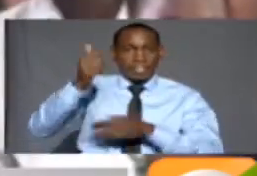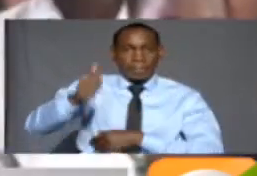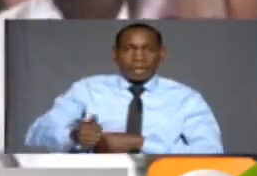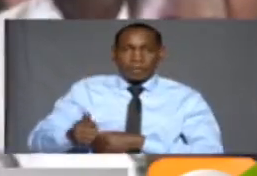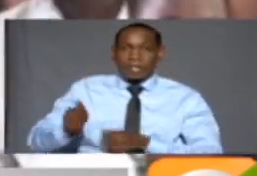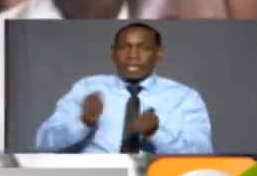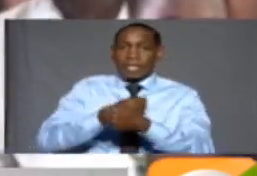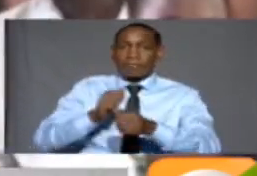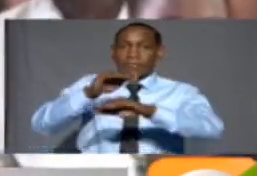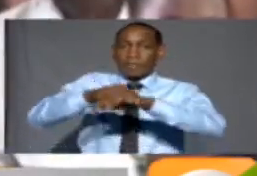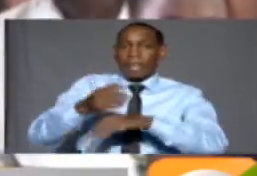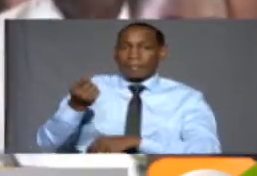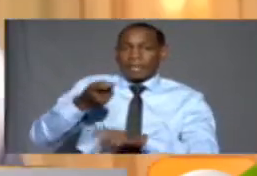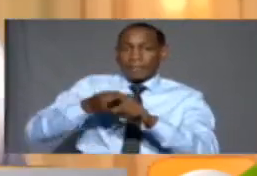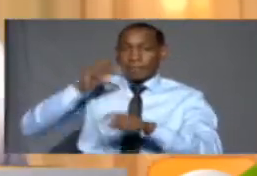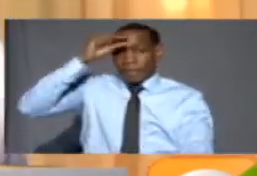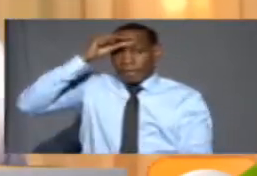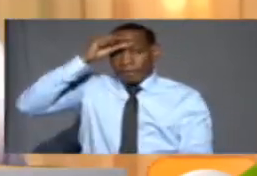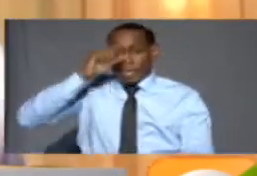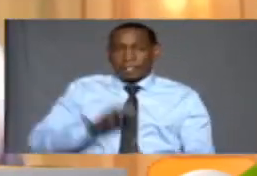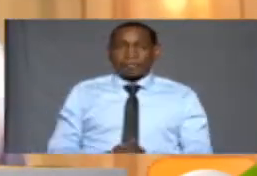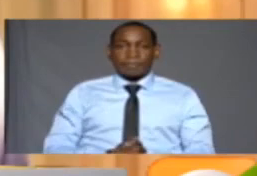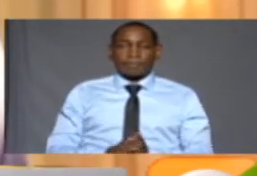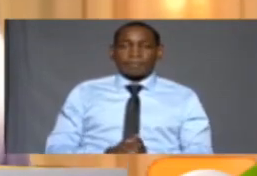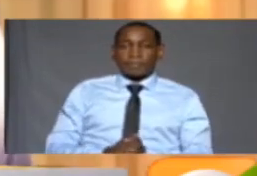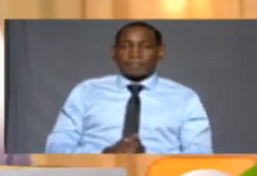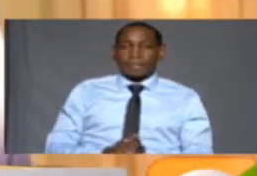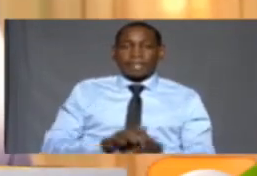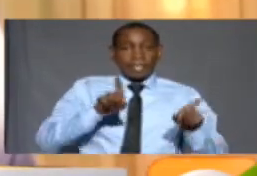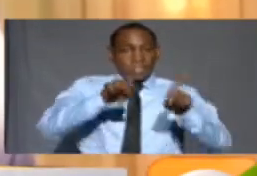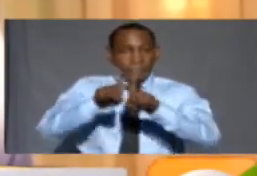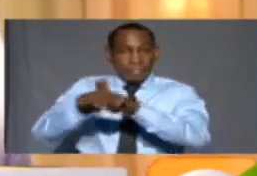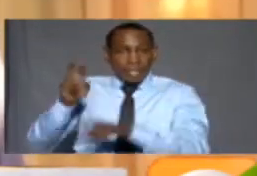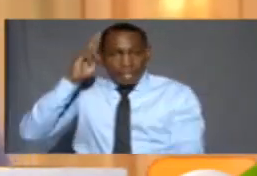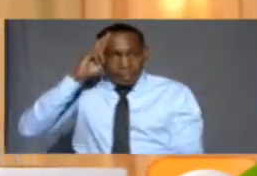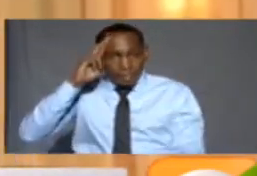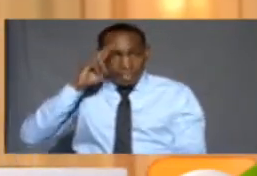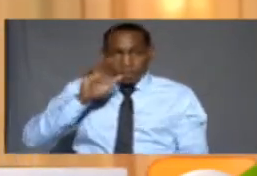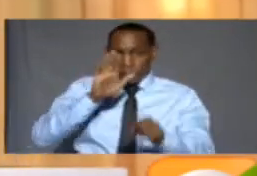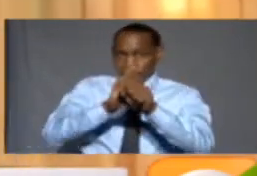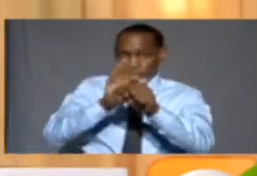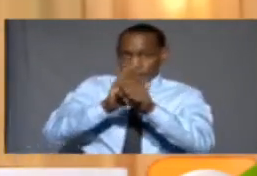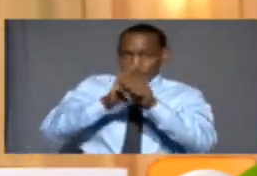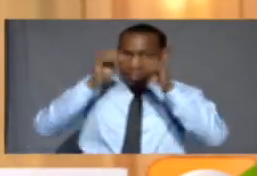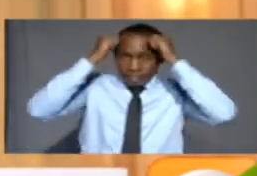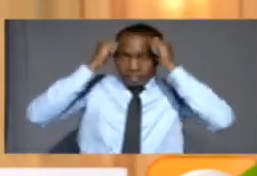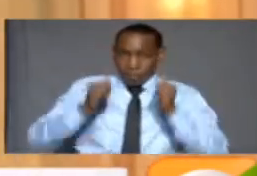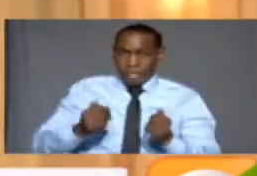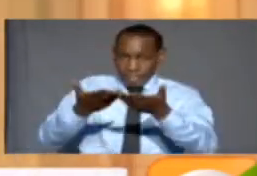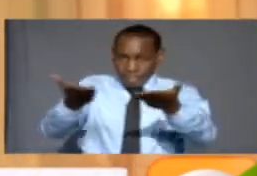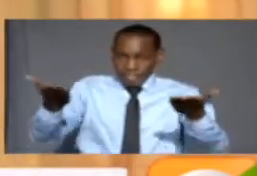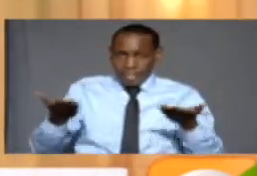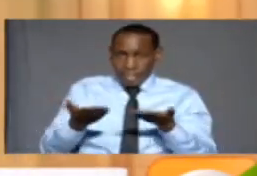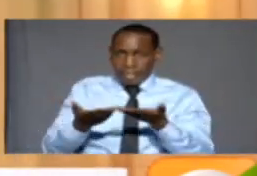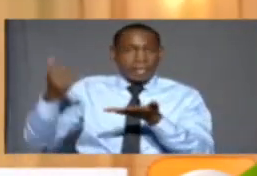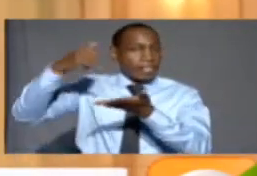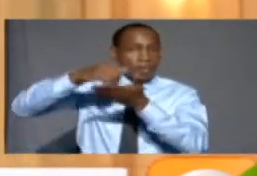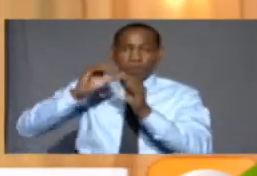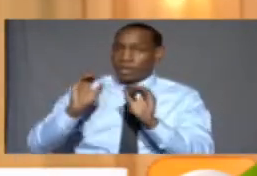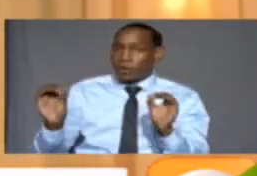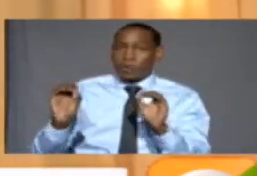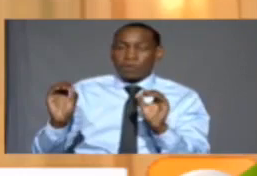kupata fedha kutoka kwa serikali. That because of this, so many students were left